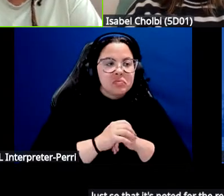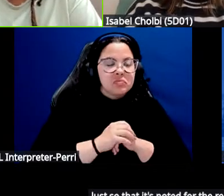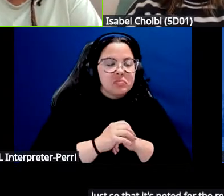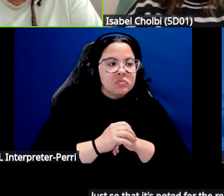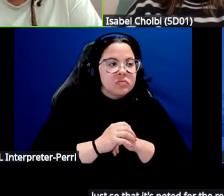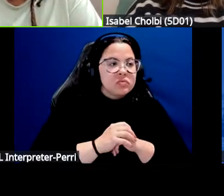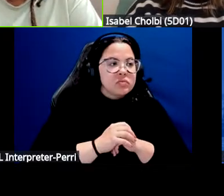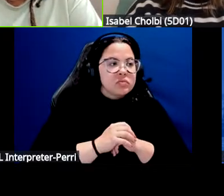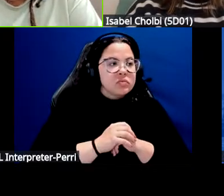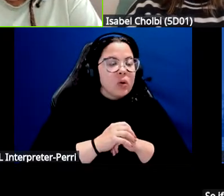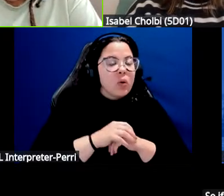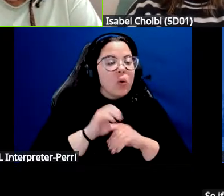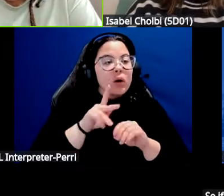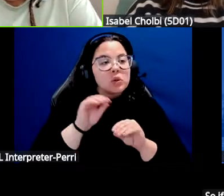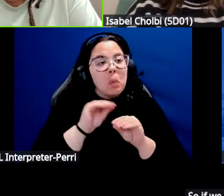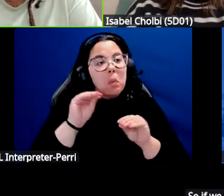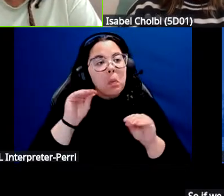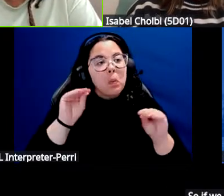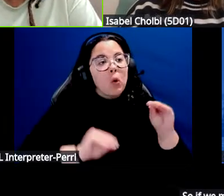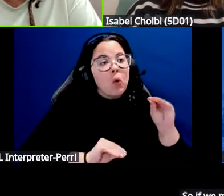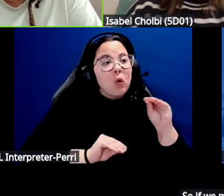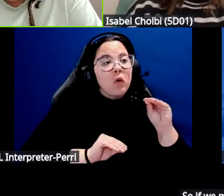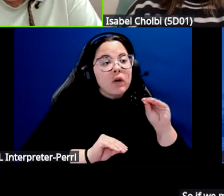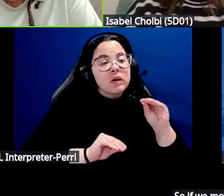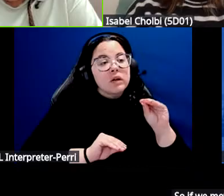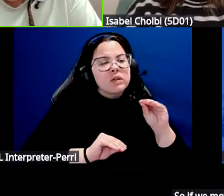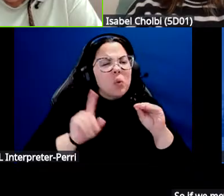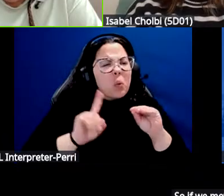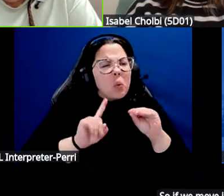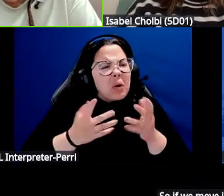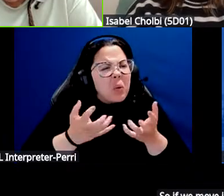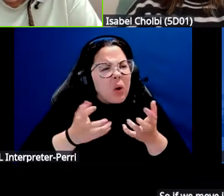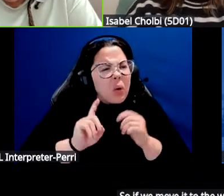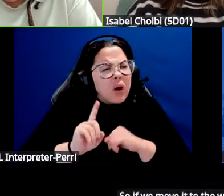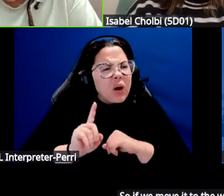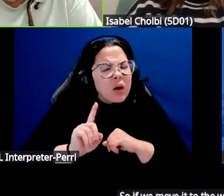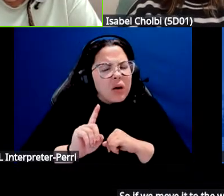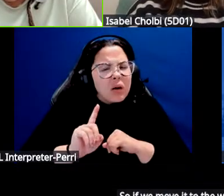so if we move it to the where you want to move it to?